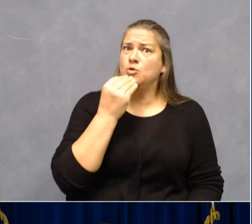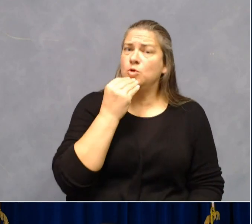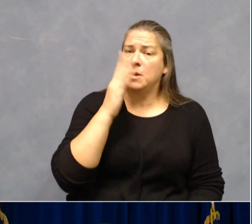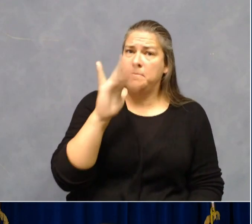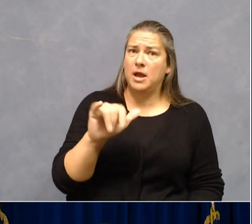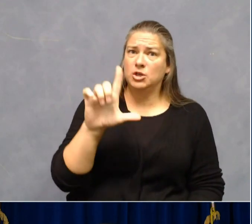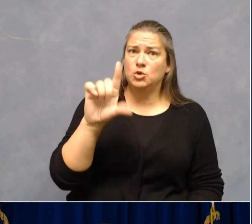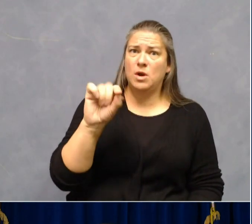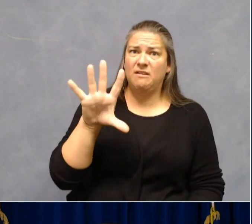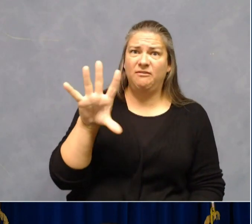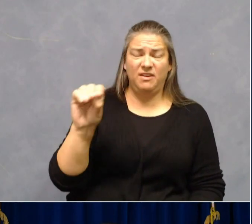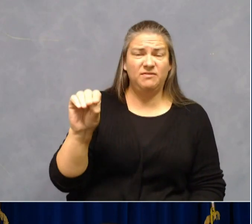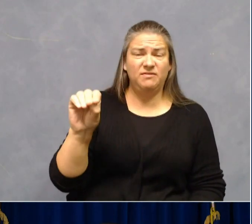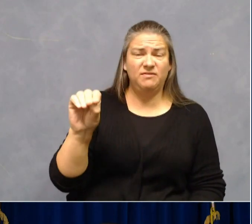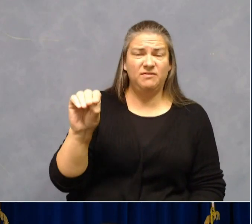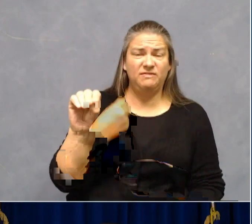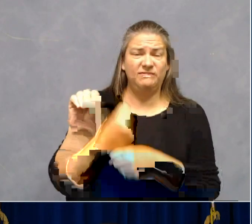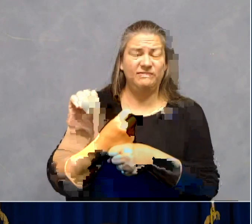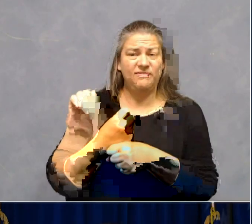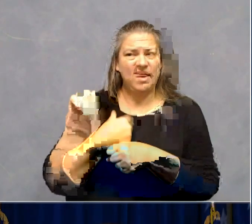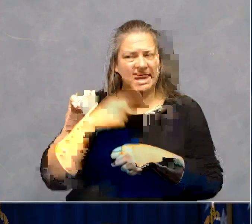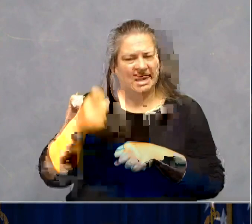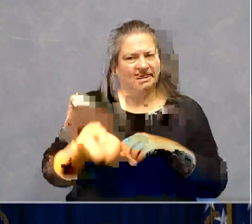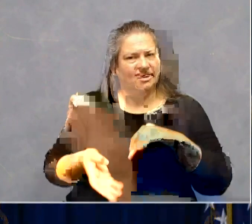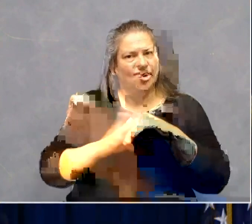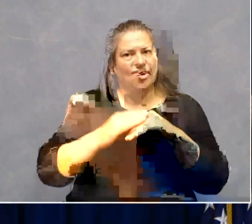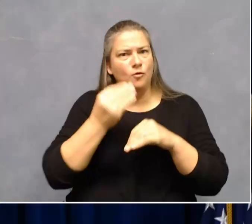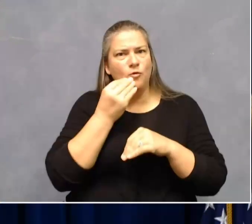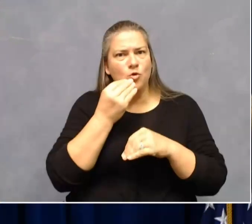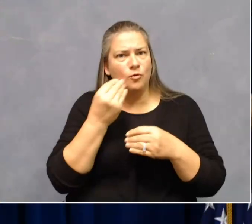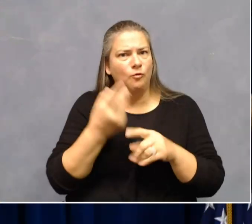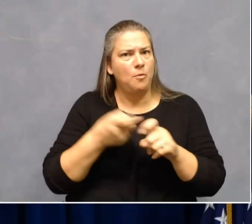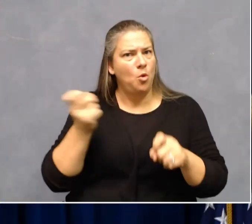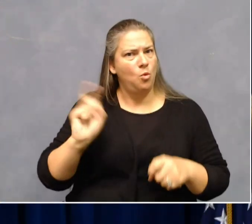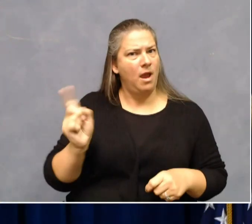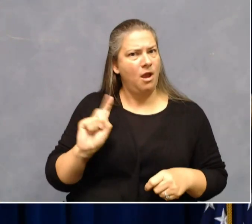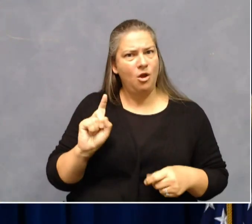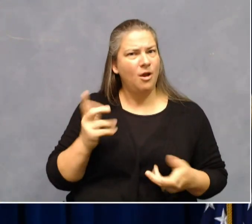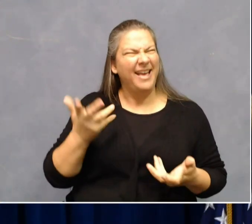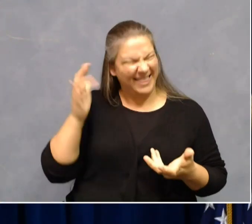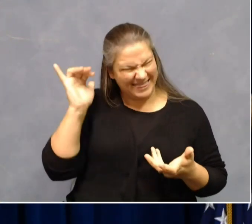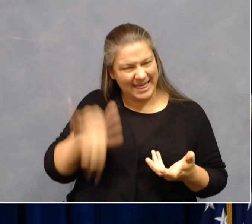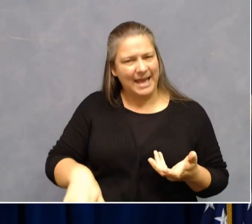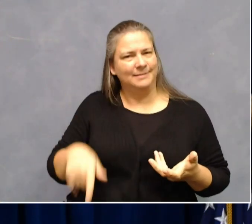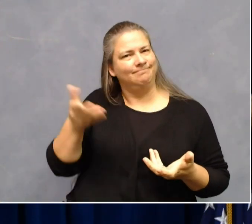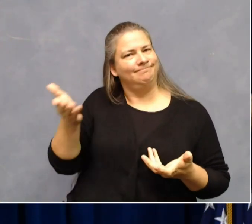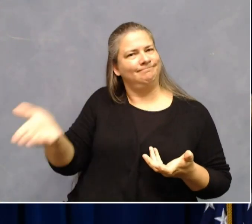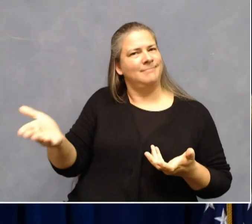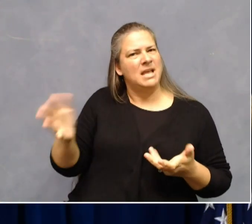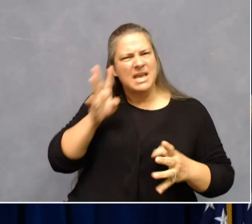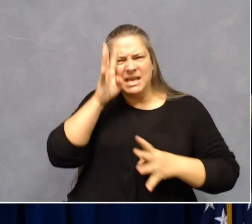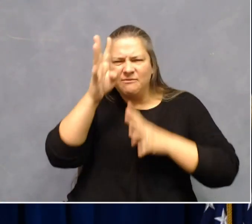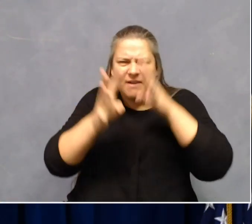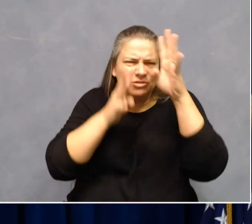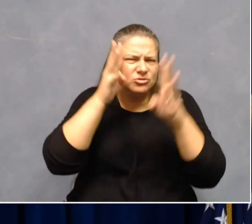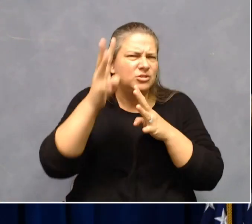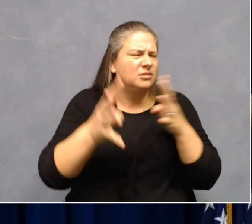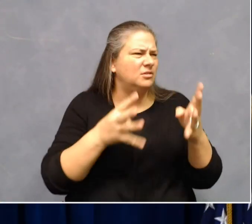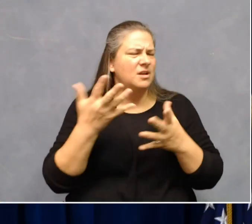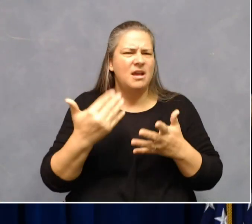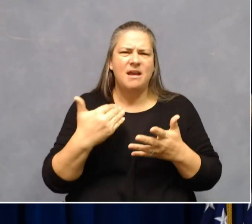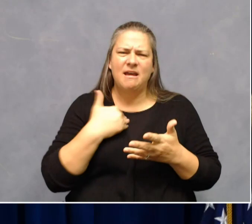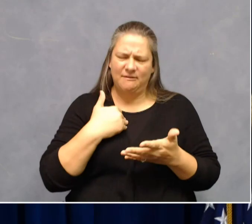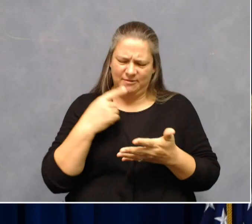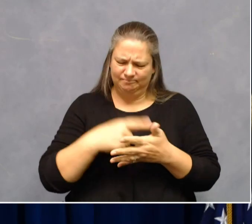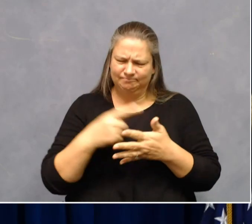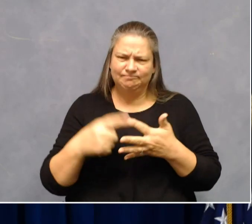world's growing population, this is where is going. This is where innovation is going. We are going to lead the country